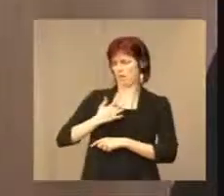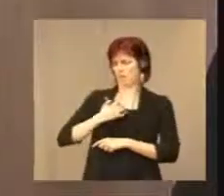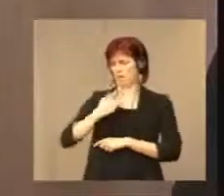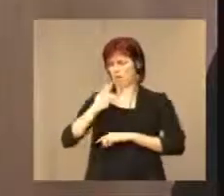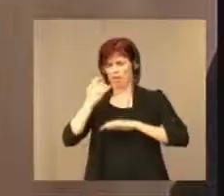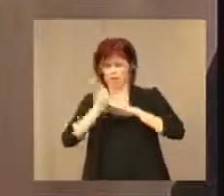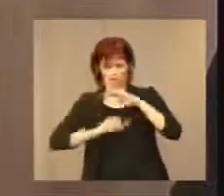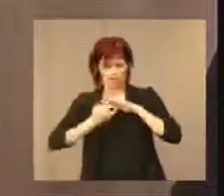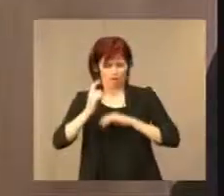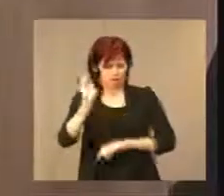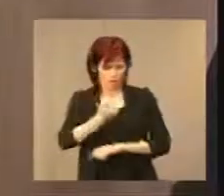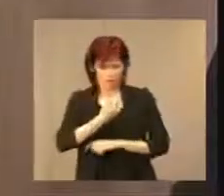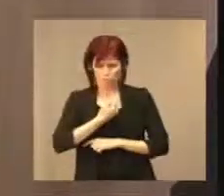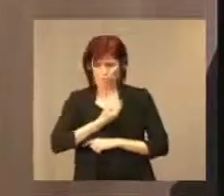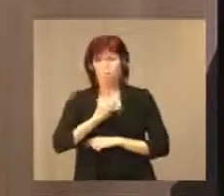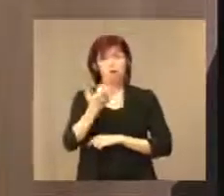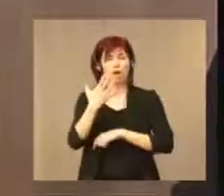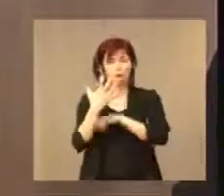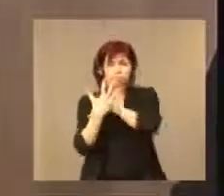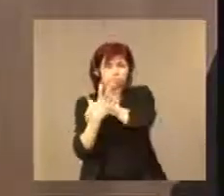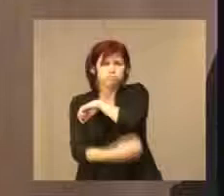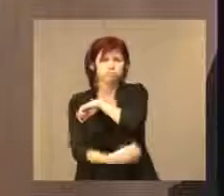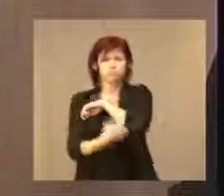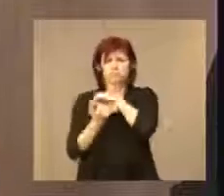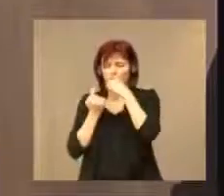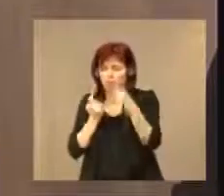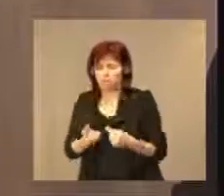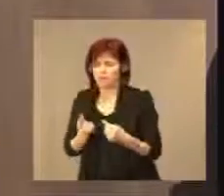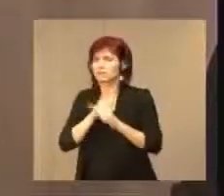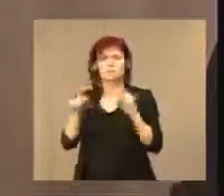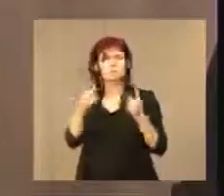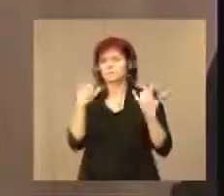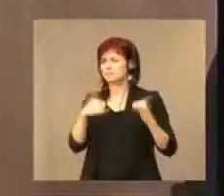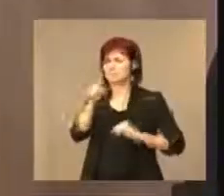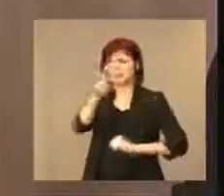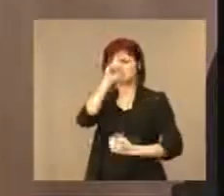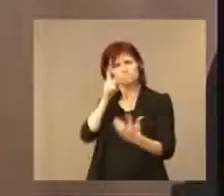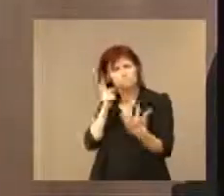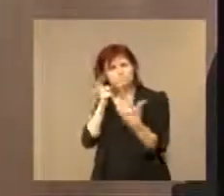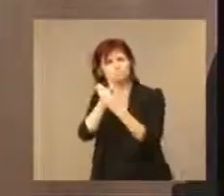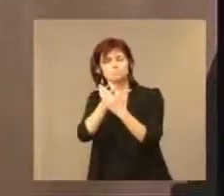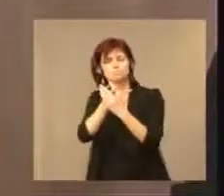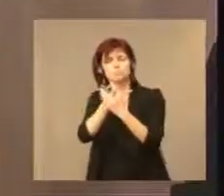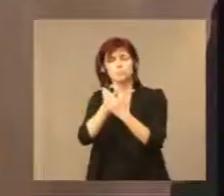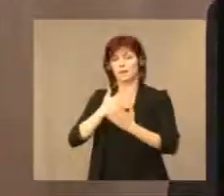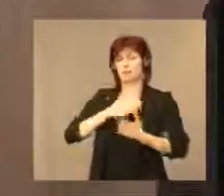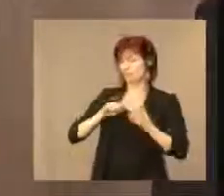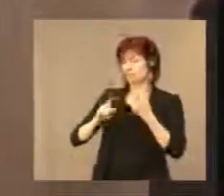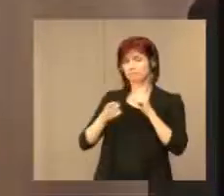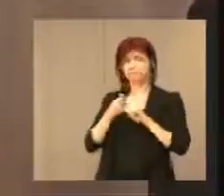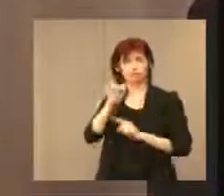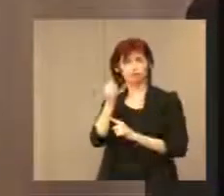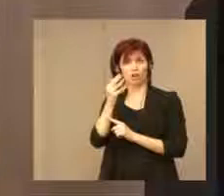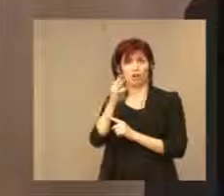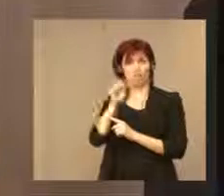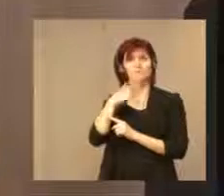But nevertheless, we've pressed my friend James over here to come to our region and